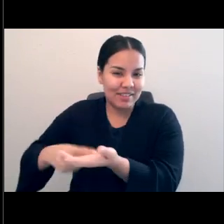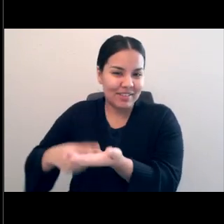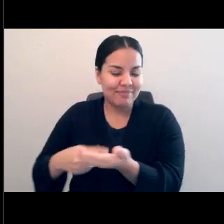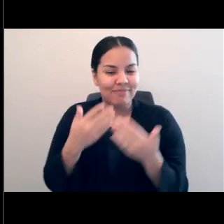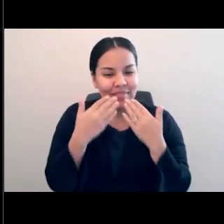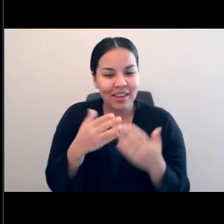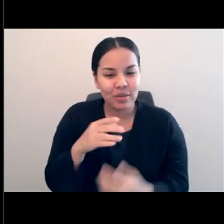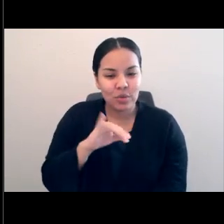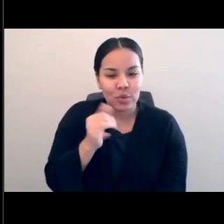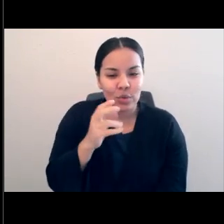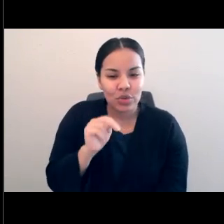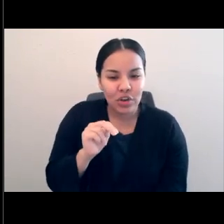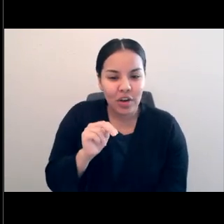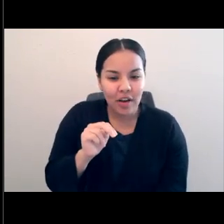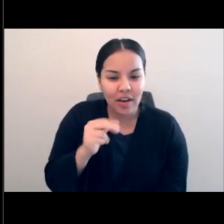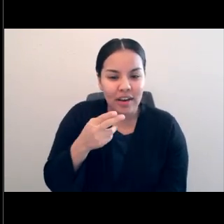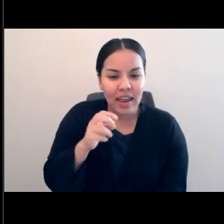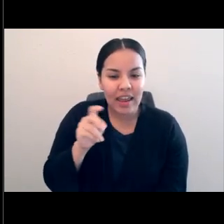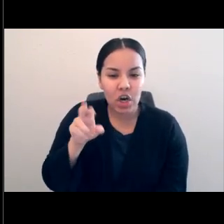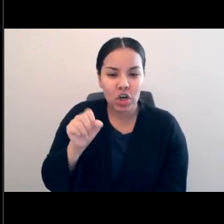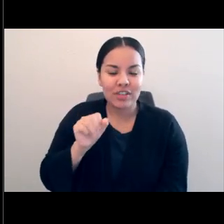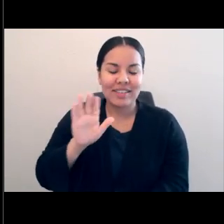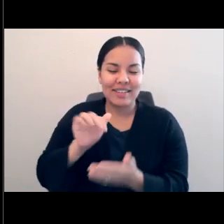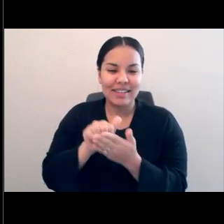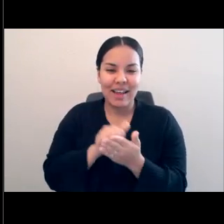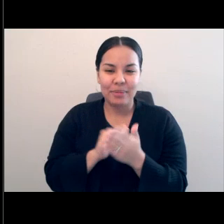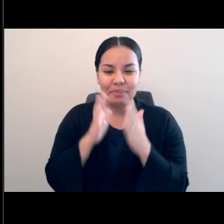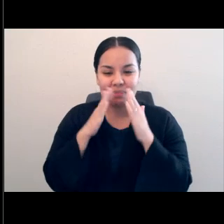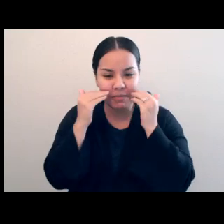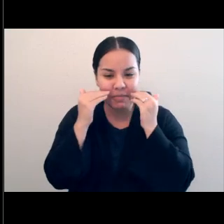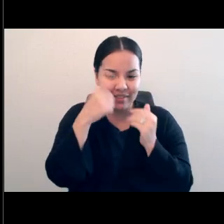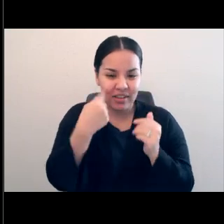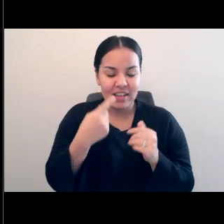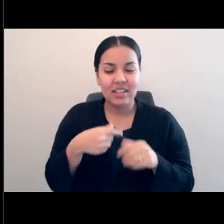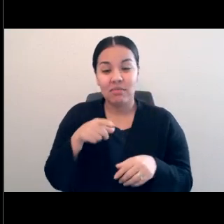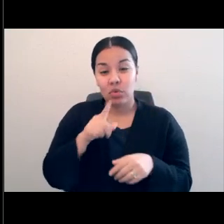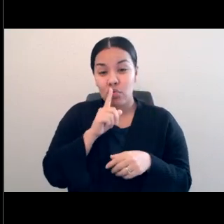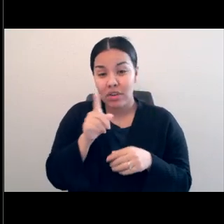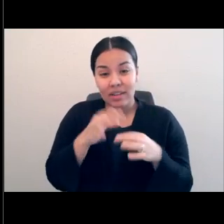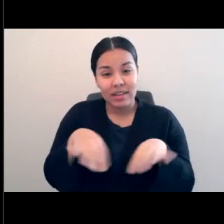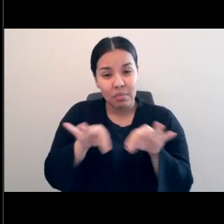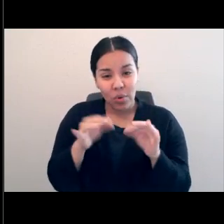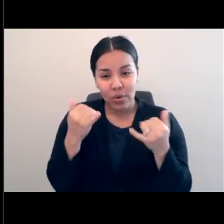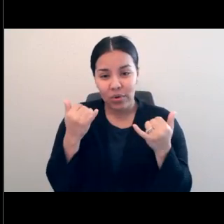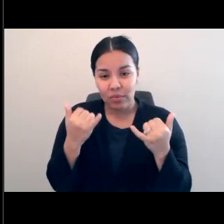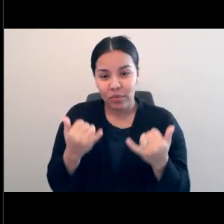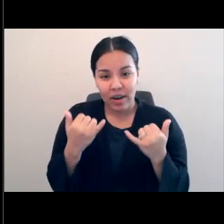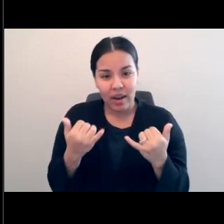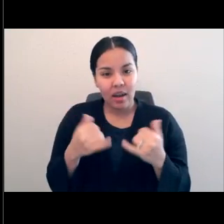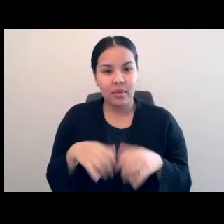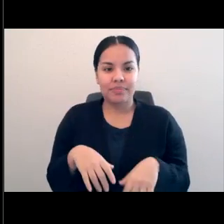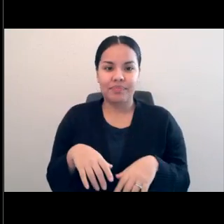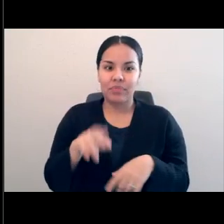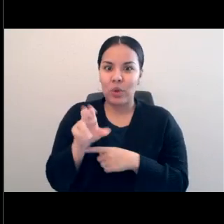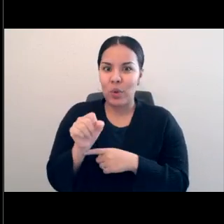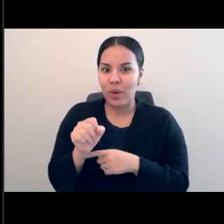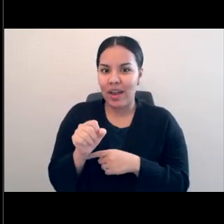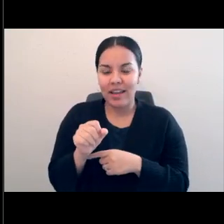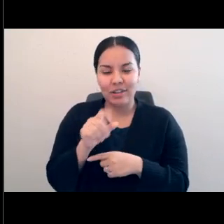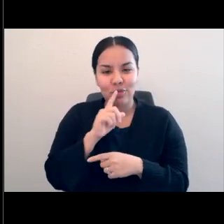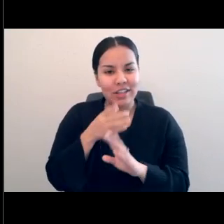John Hanner's account. So, this is really important right now because we know that, like the US is just like a dumpster fire before.